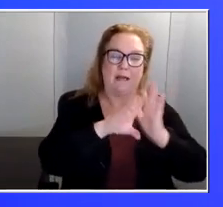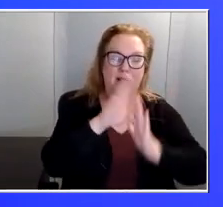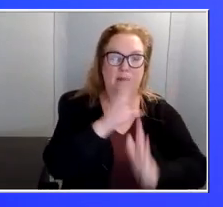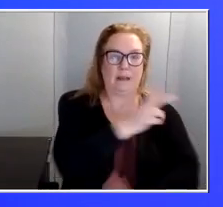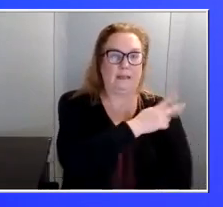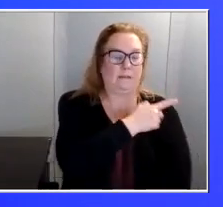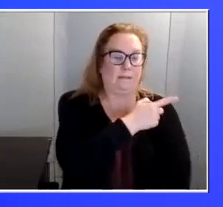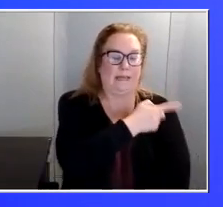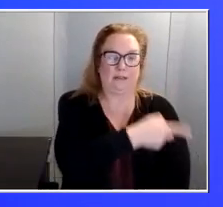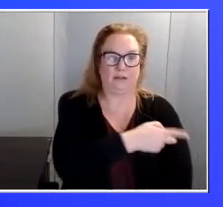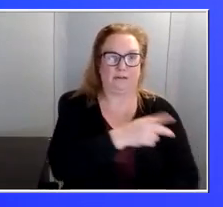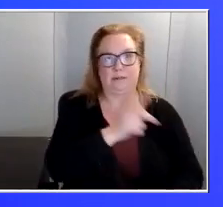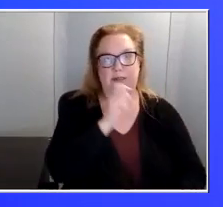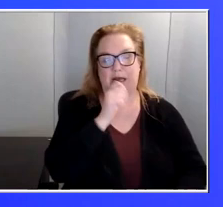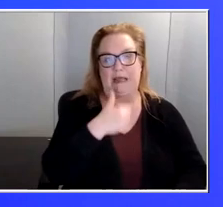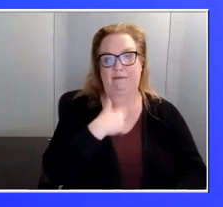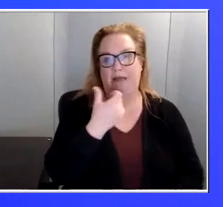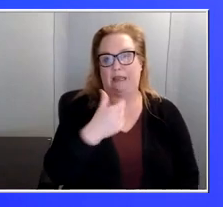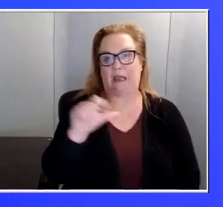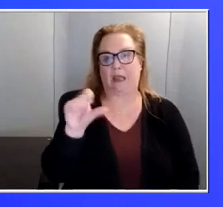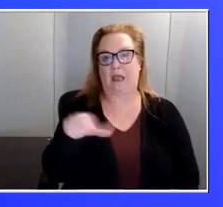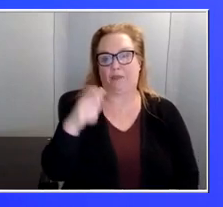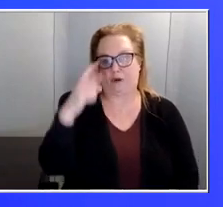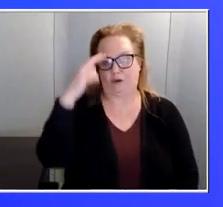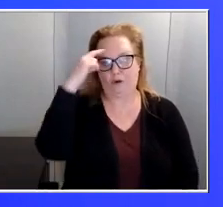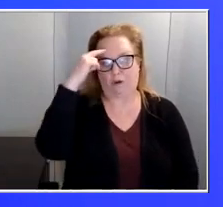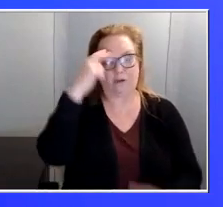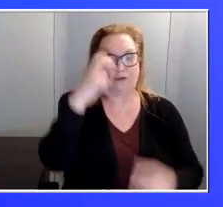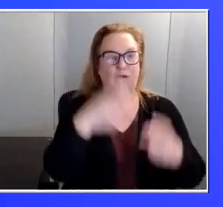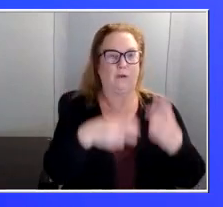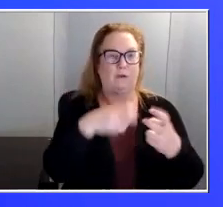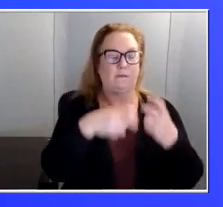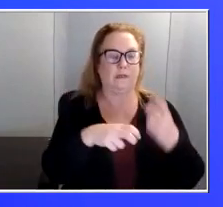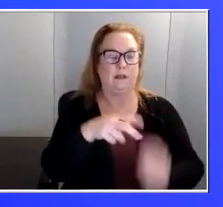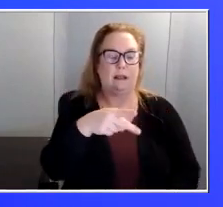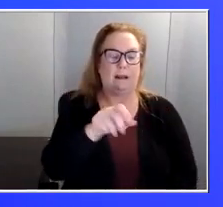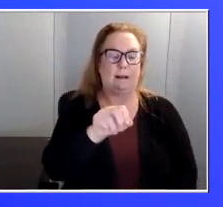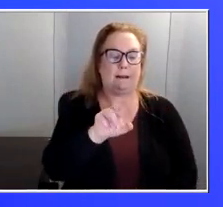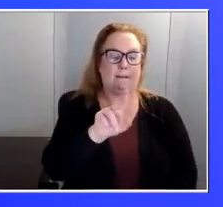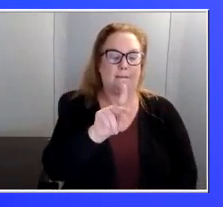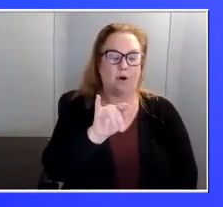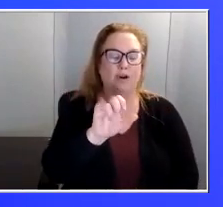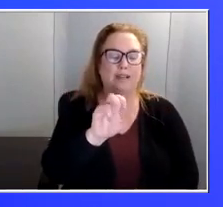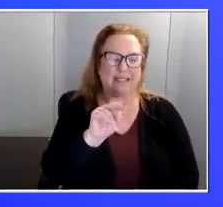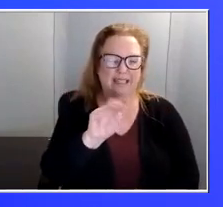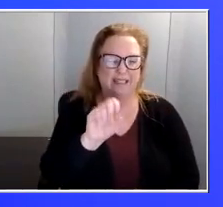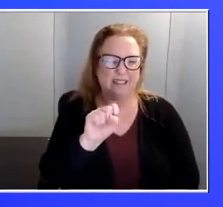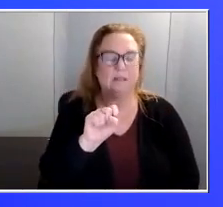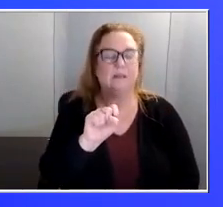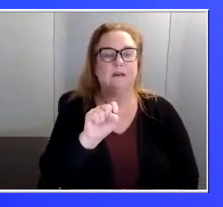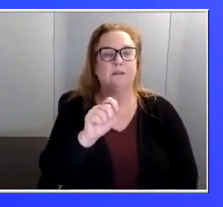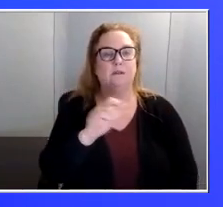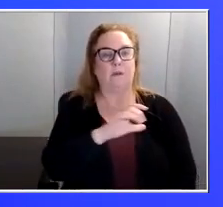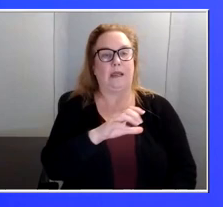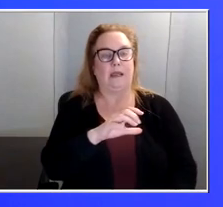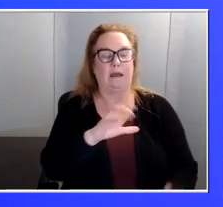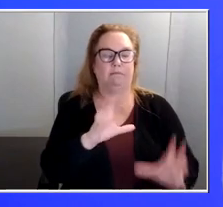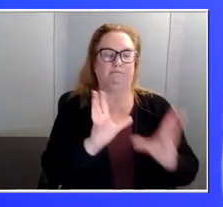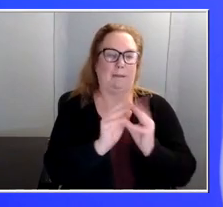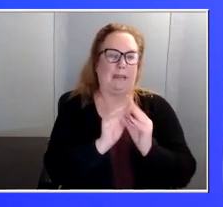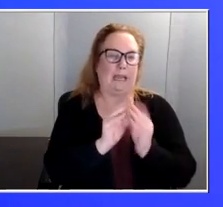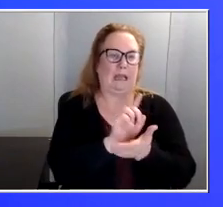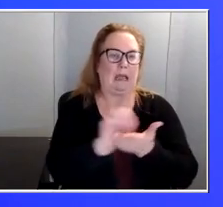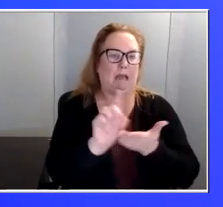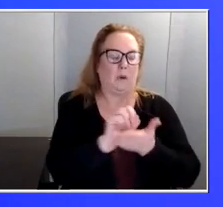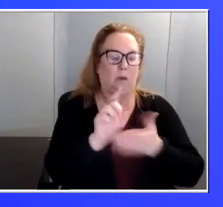have any underlying neurological problems like Parkinson's disease or all these stuff. So we have a committee every week to kind of meet and make